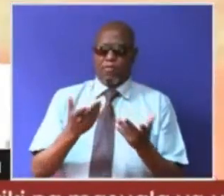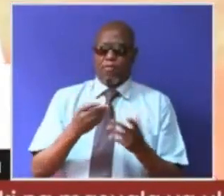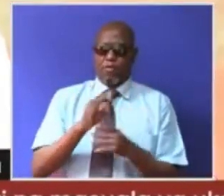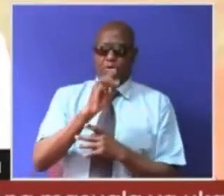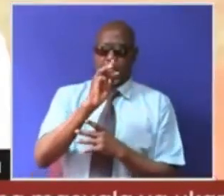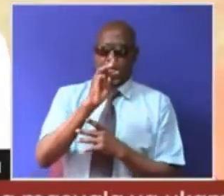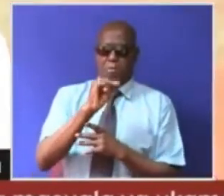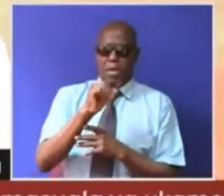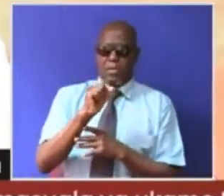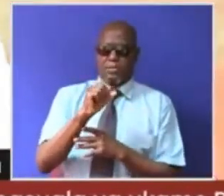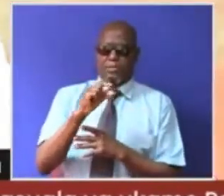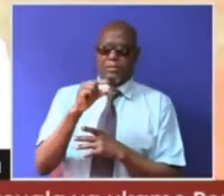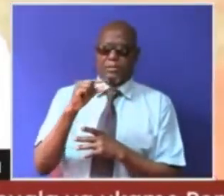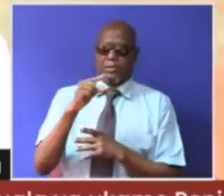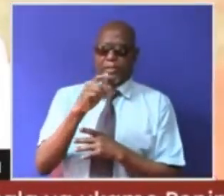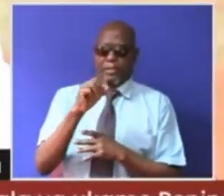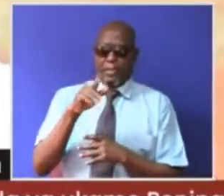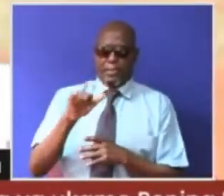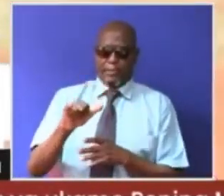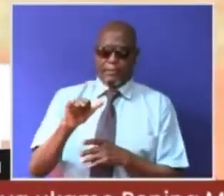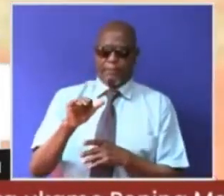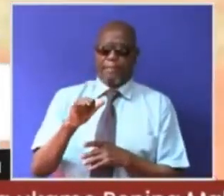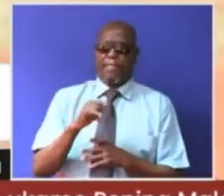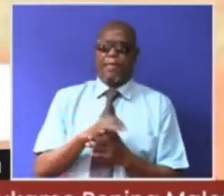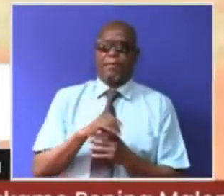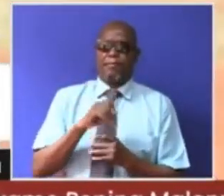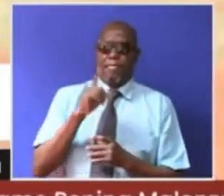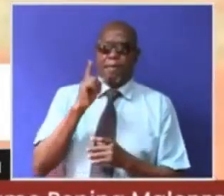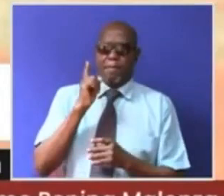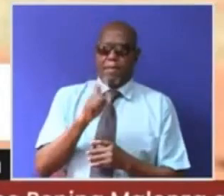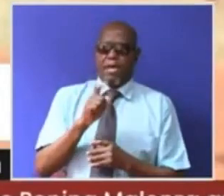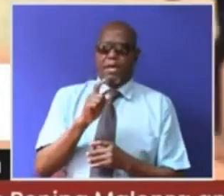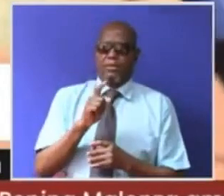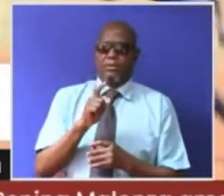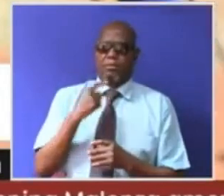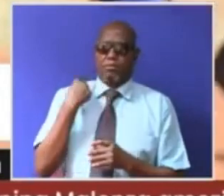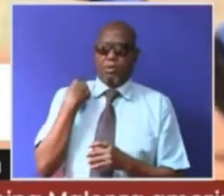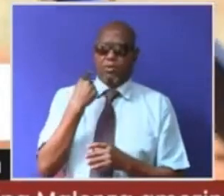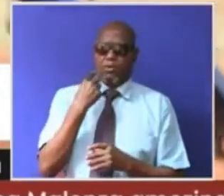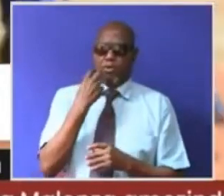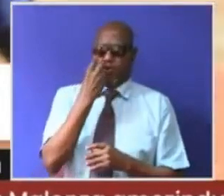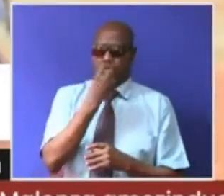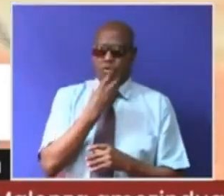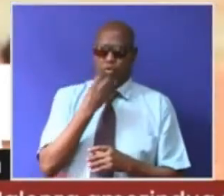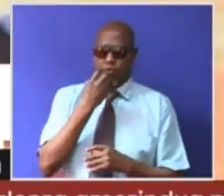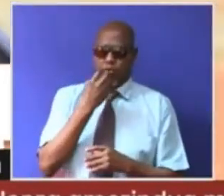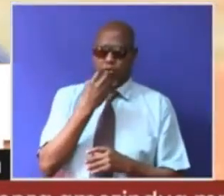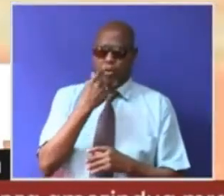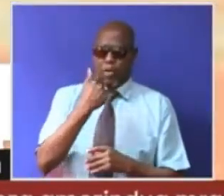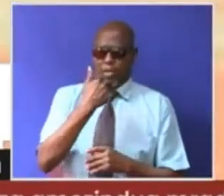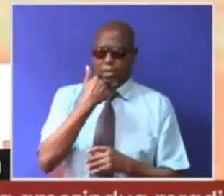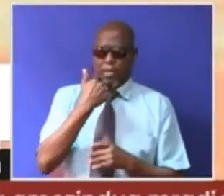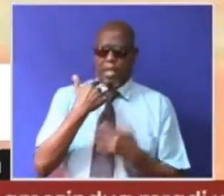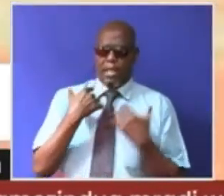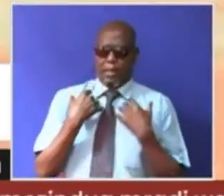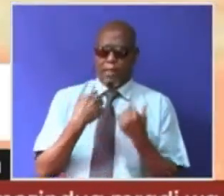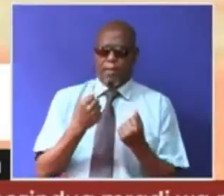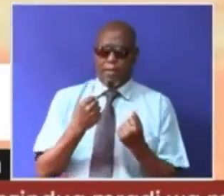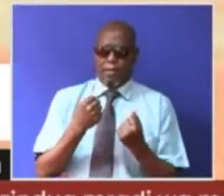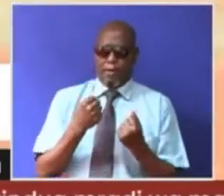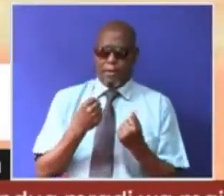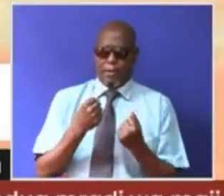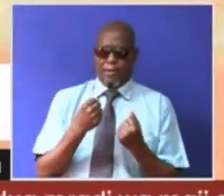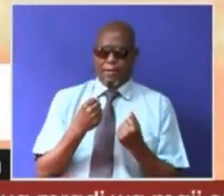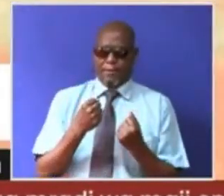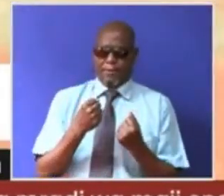Wrigley. So we have to prioritize our oral health for overall well-being and happiness. It is